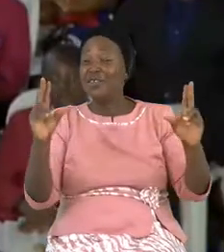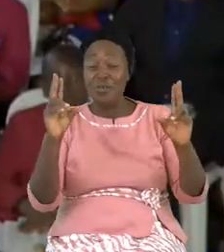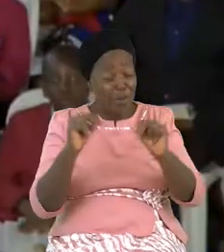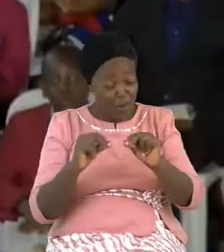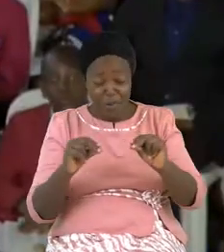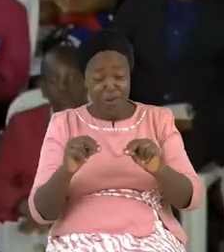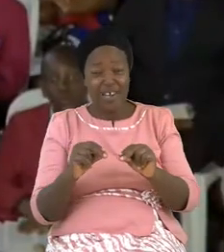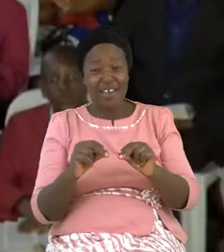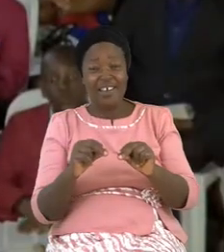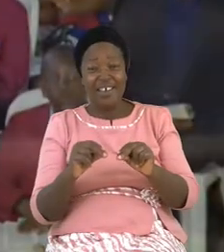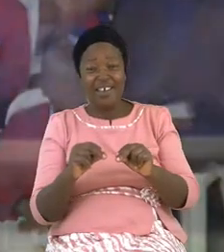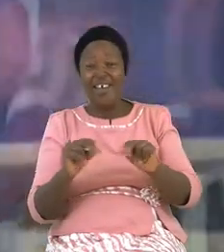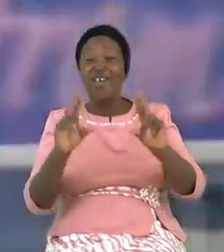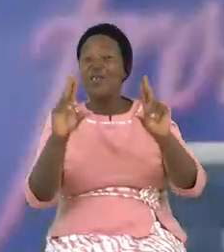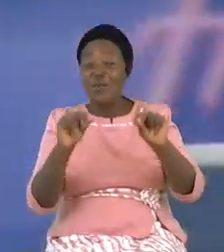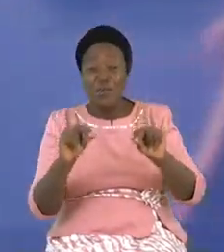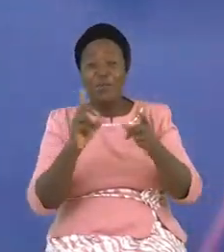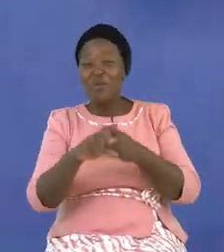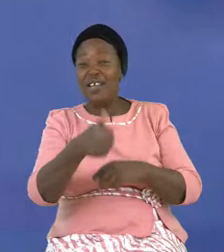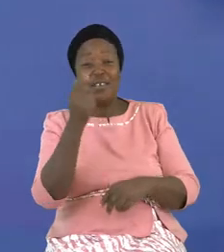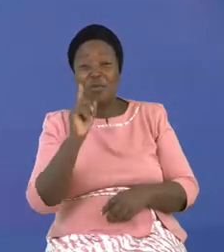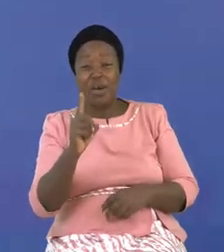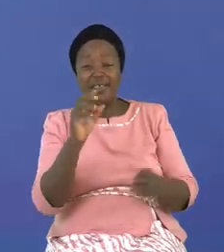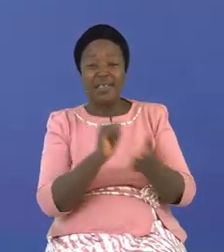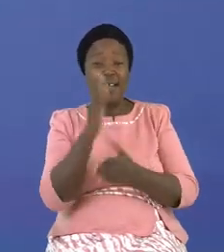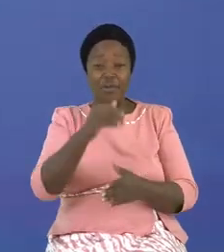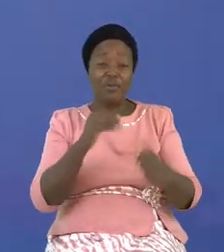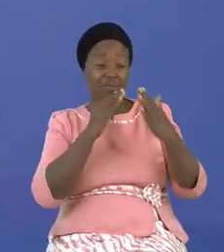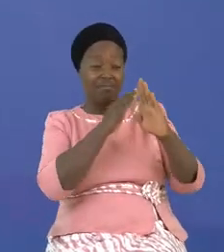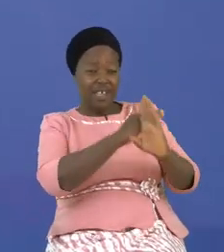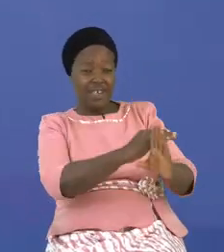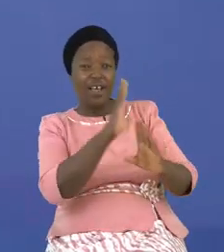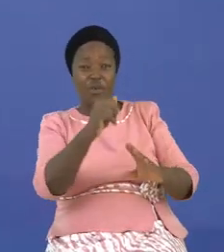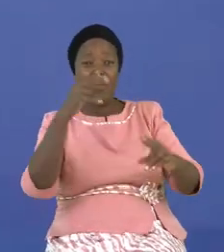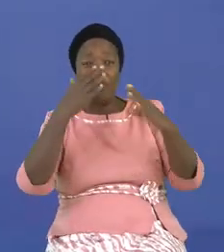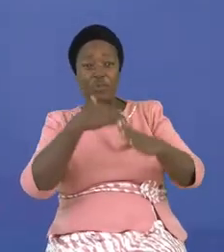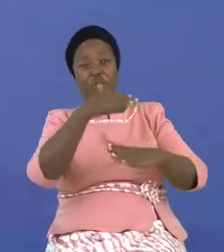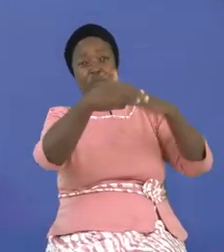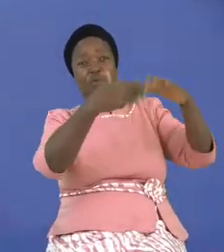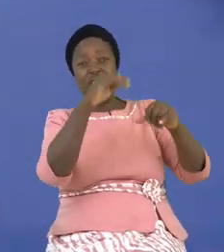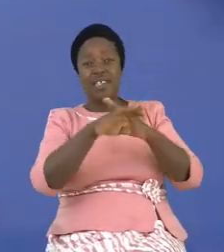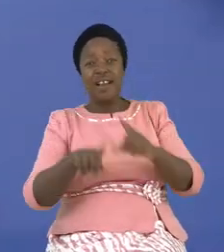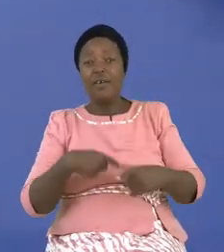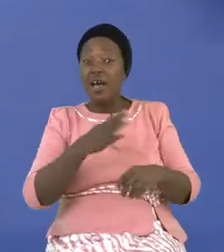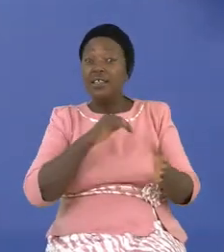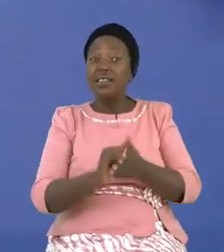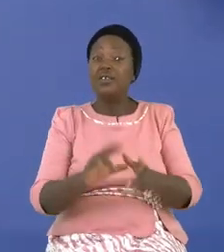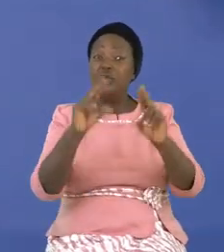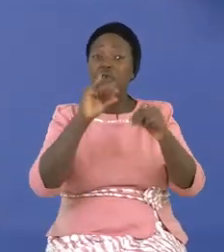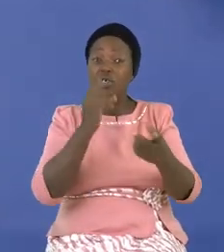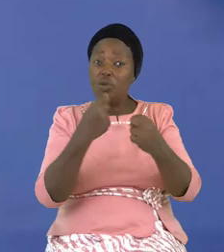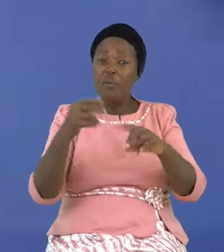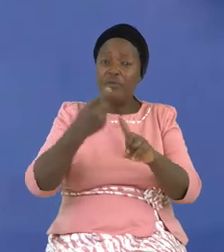say no to anyone that will hinder your progress in life. And that no is coming from the